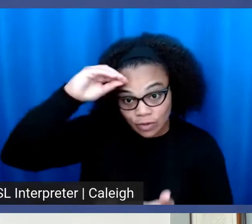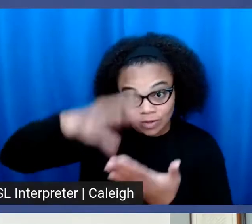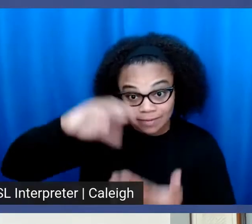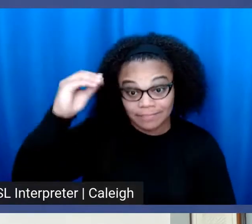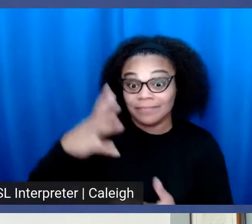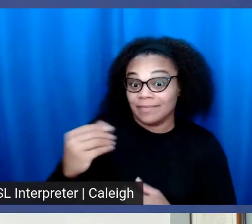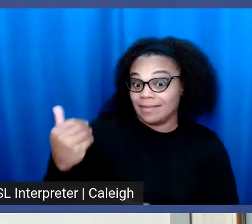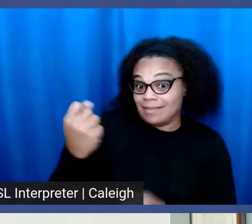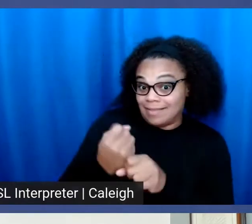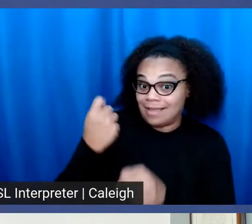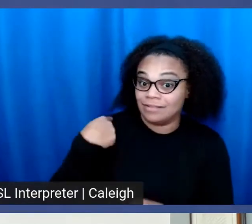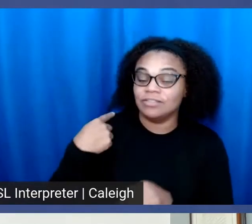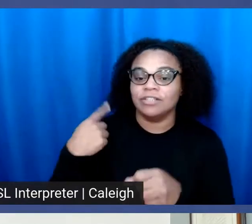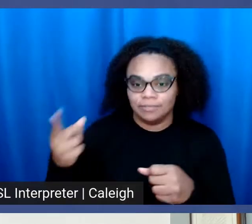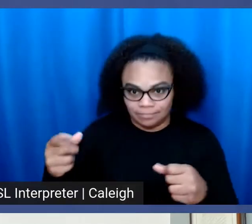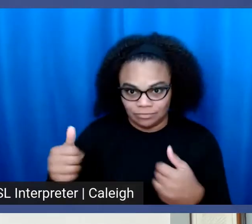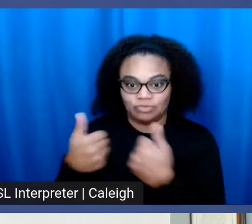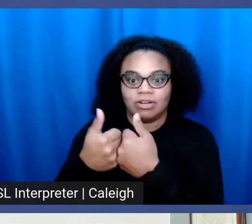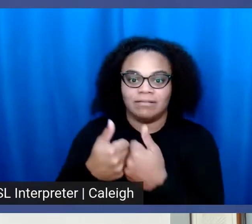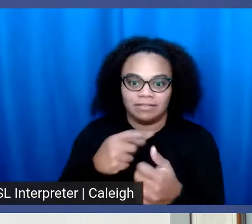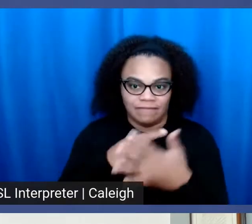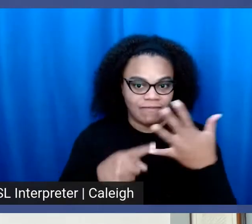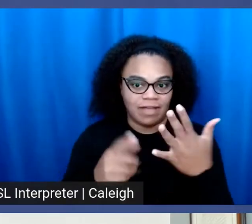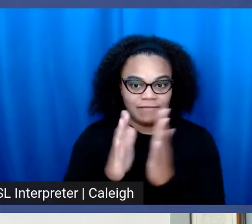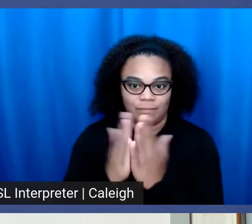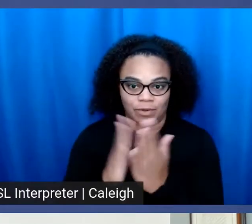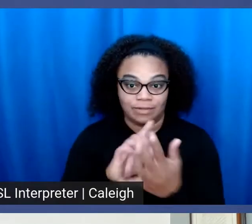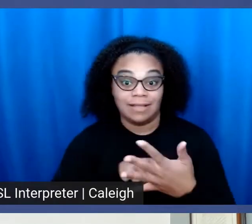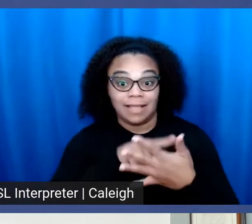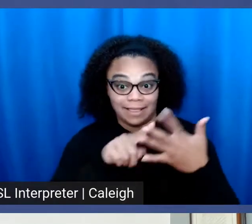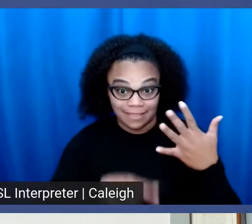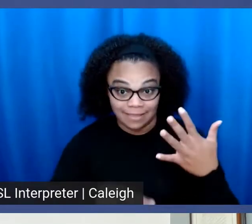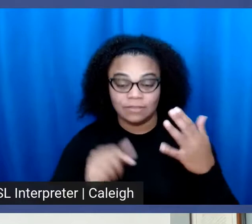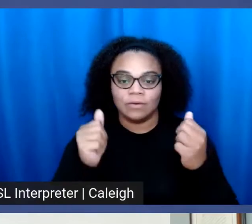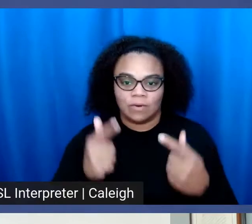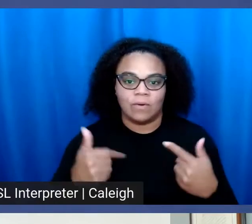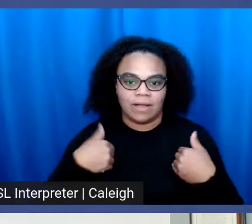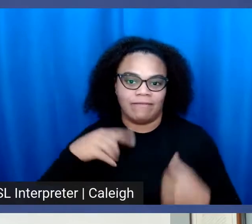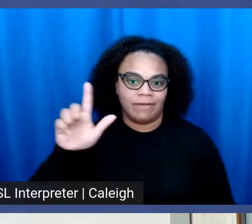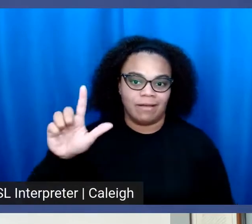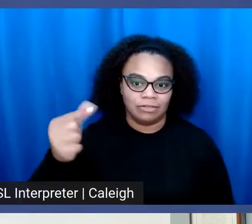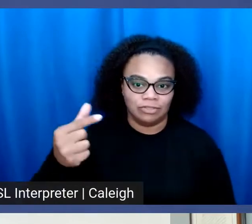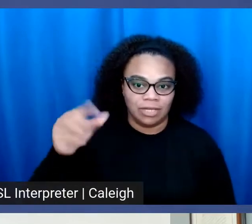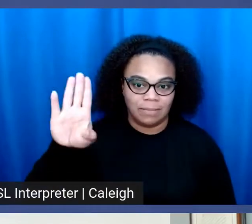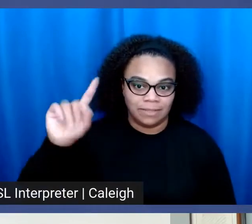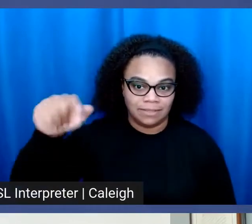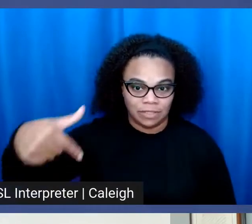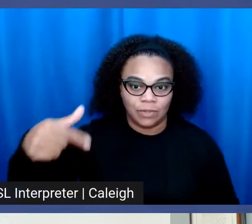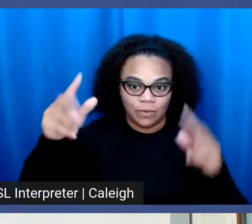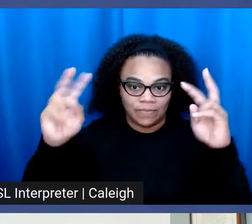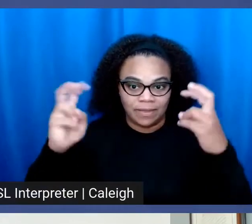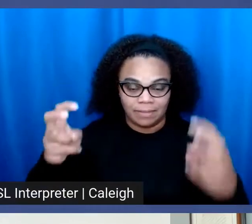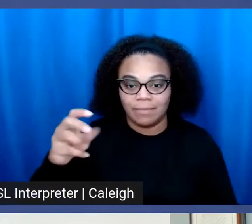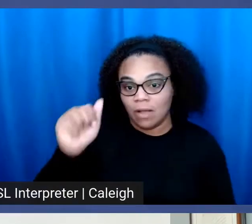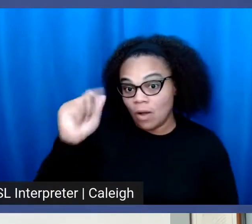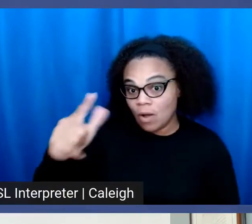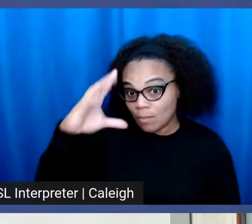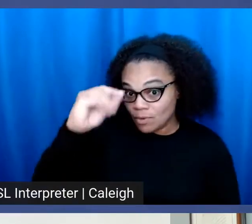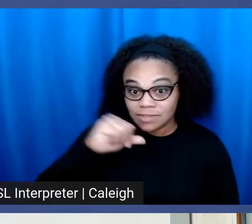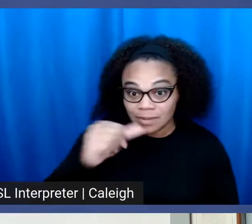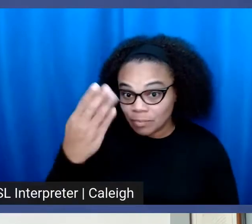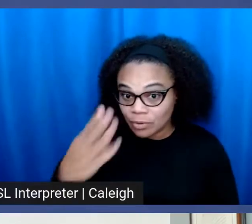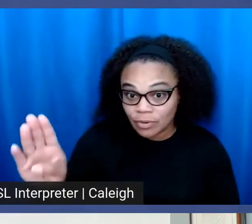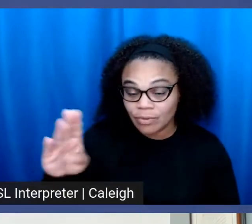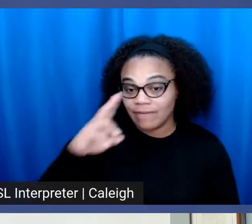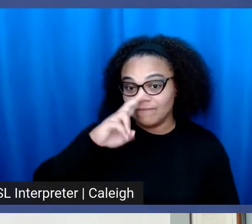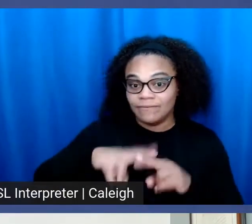against 5 books, all with LGBTQ themes. All Boys Aren't Blue by George M. Johnson, Fun Home by